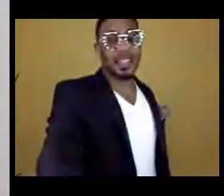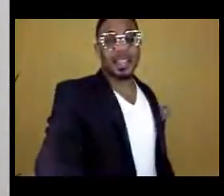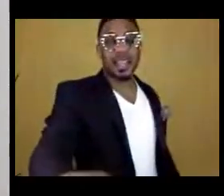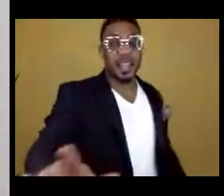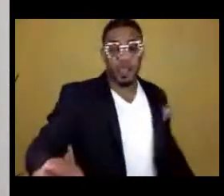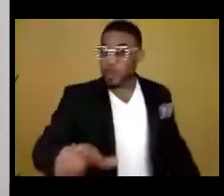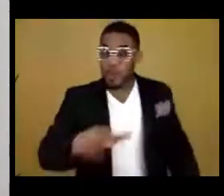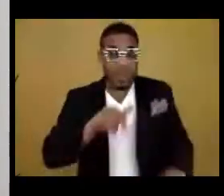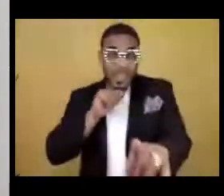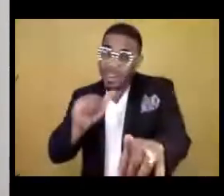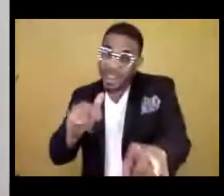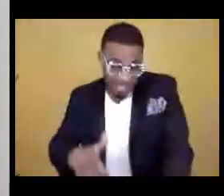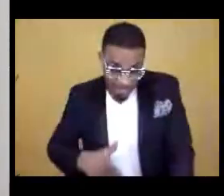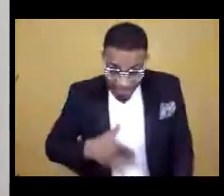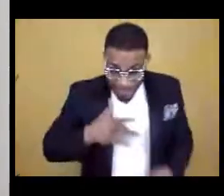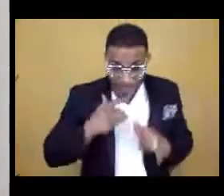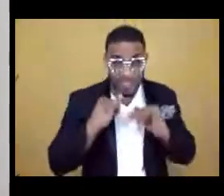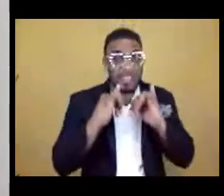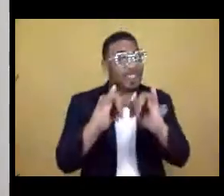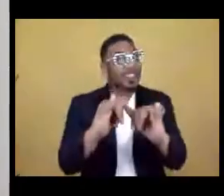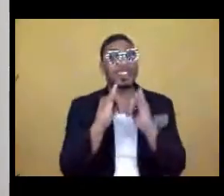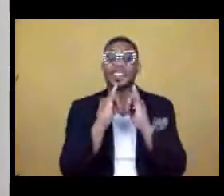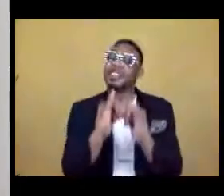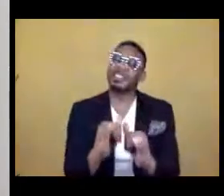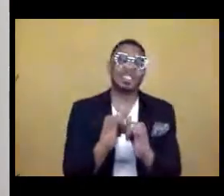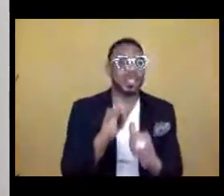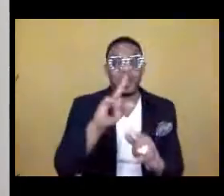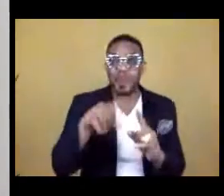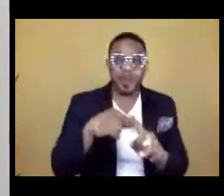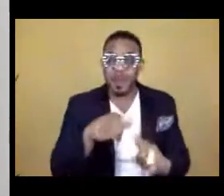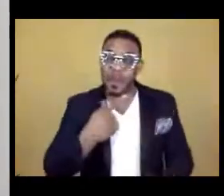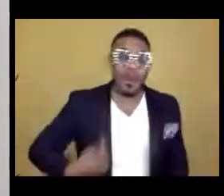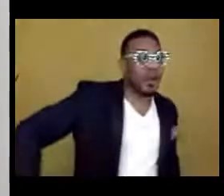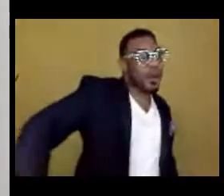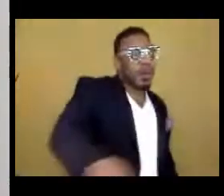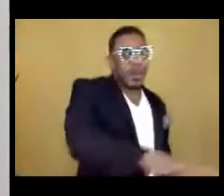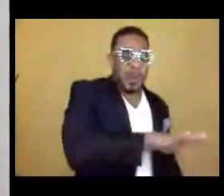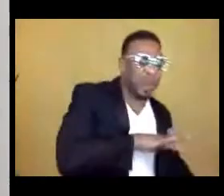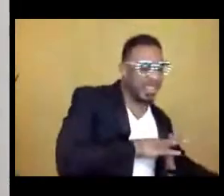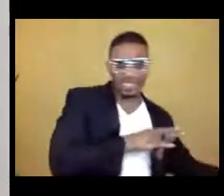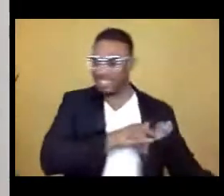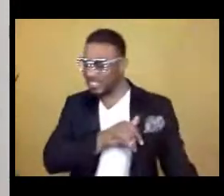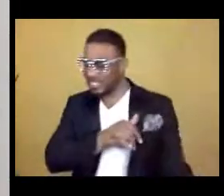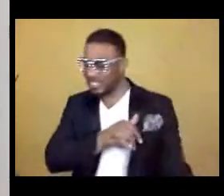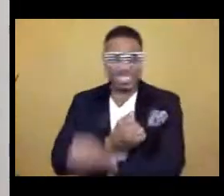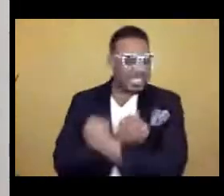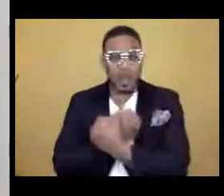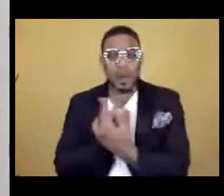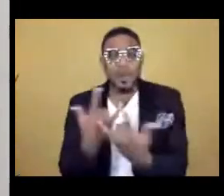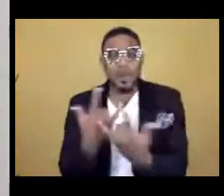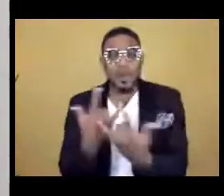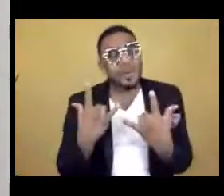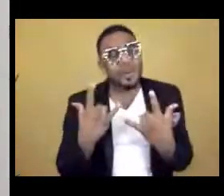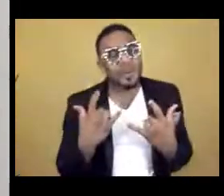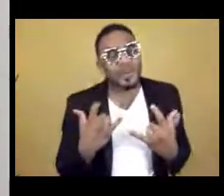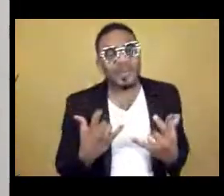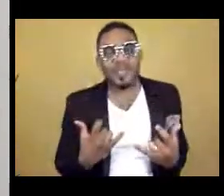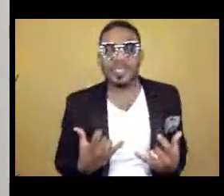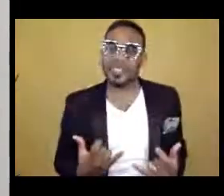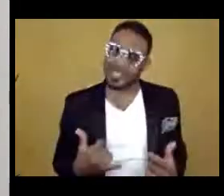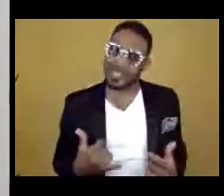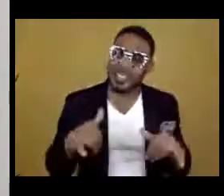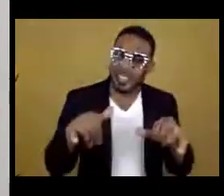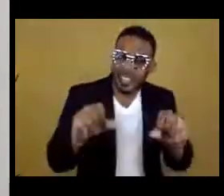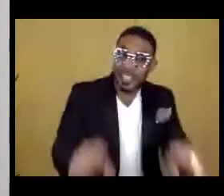not feel what I felt when he wrapped his loving arms around me.